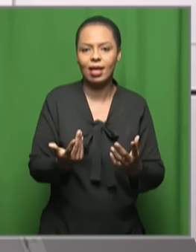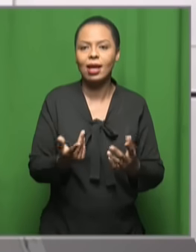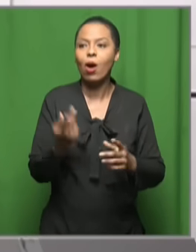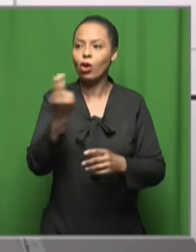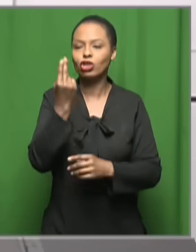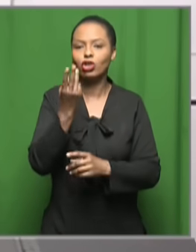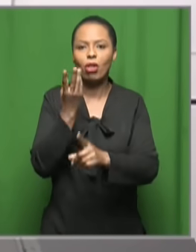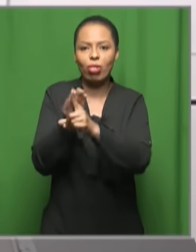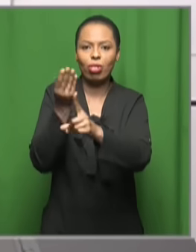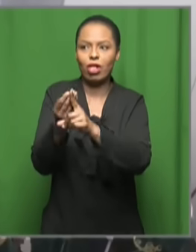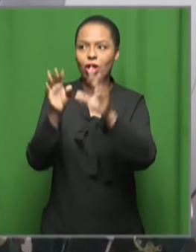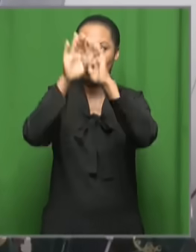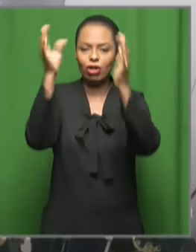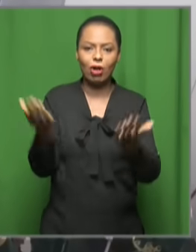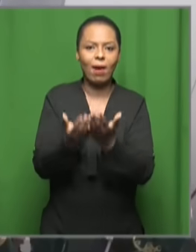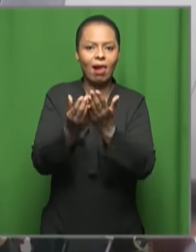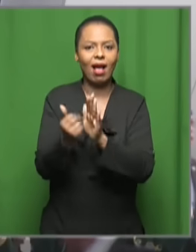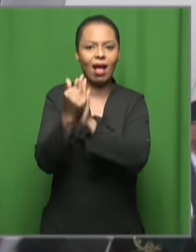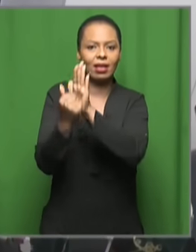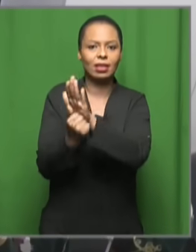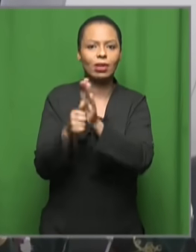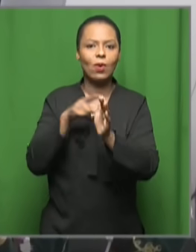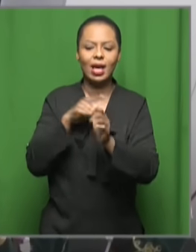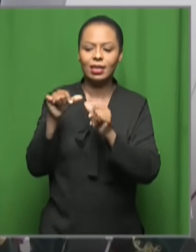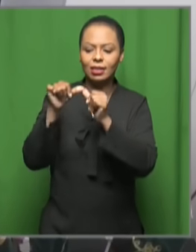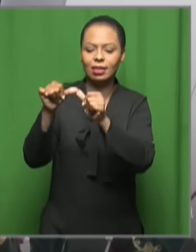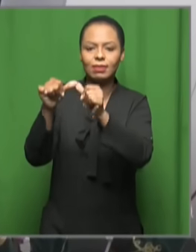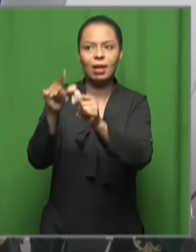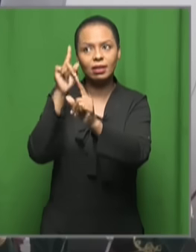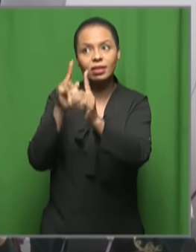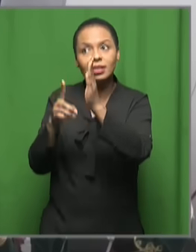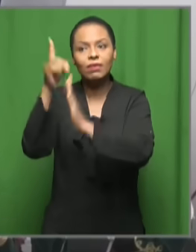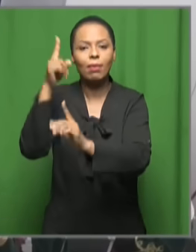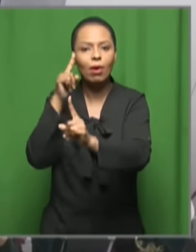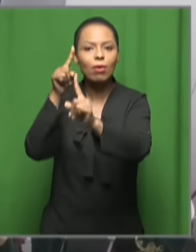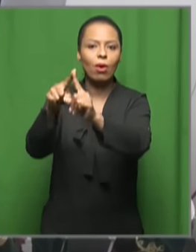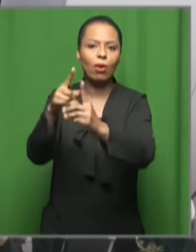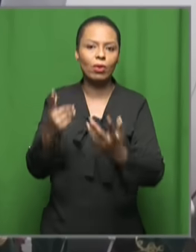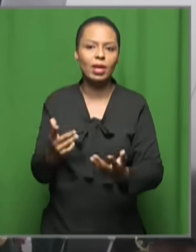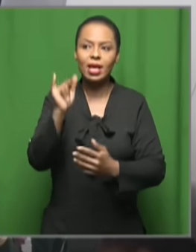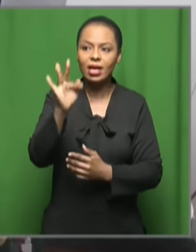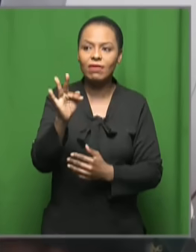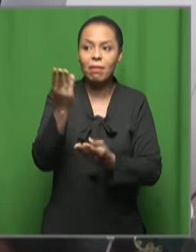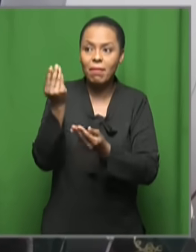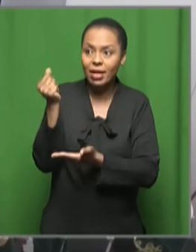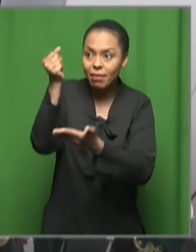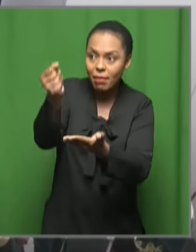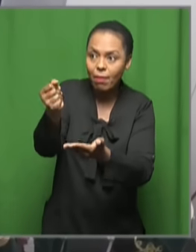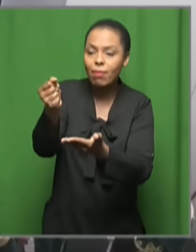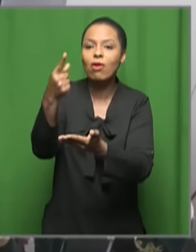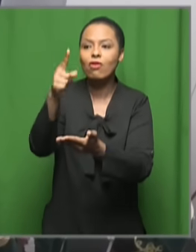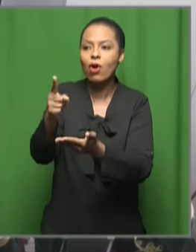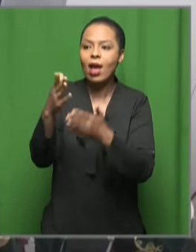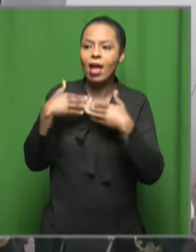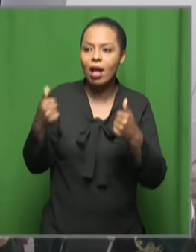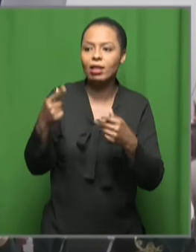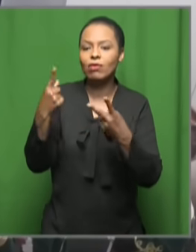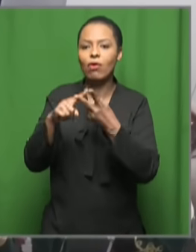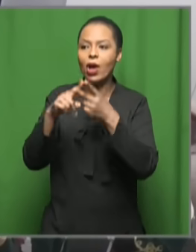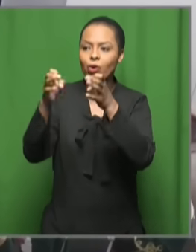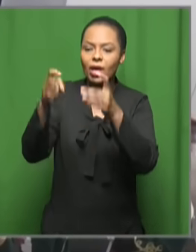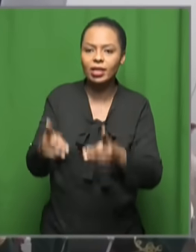as Sustainable Development Goals, where the money that's supposed to go to health, that's supposed to go to education, is being diverted into people's